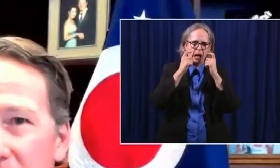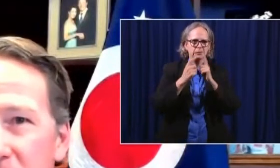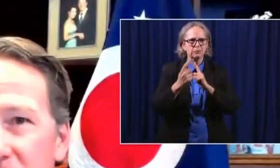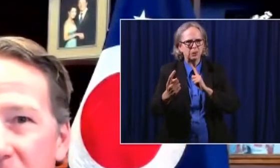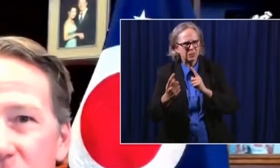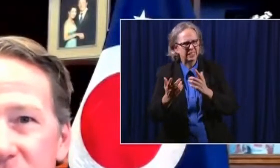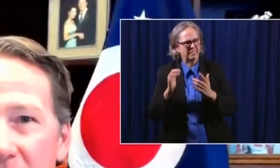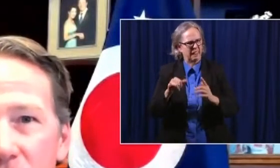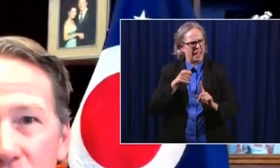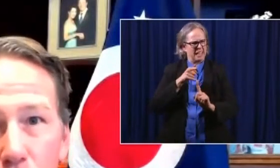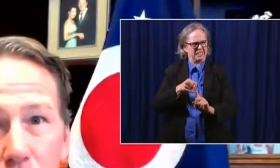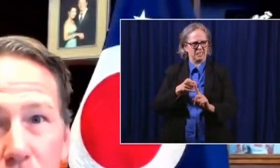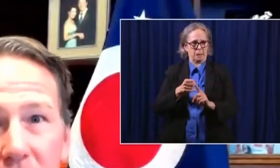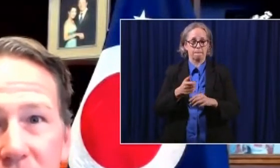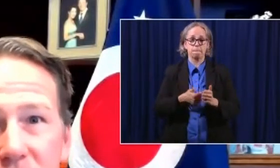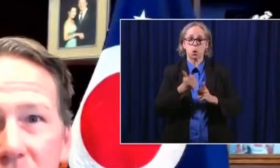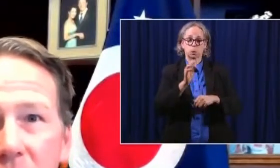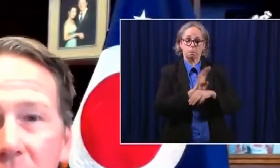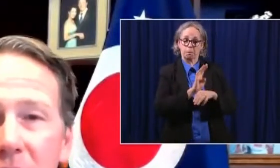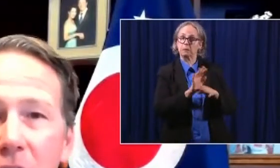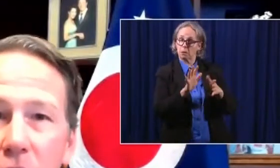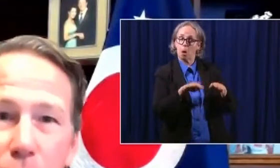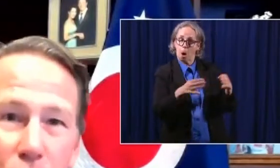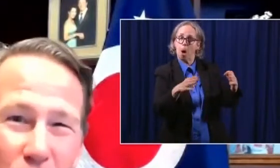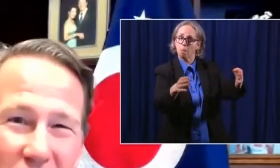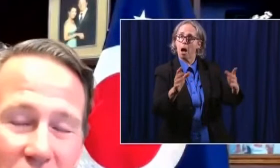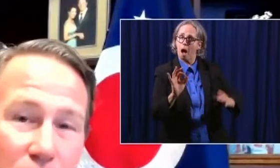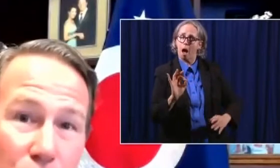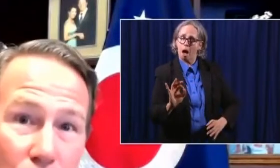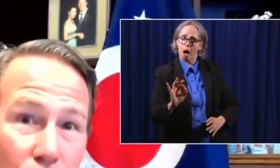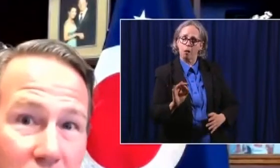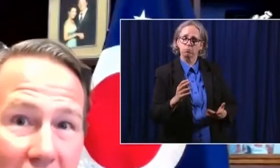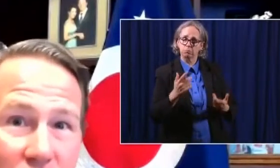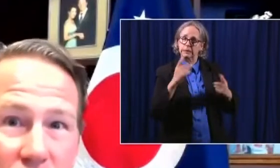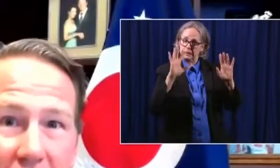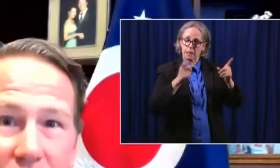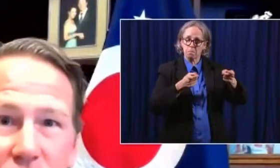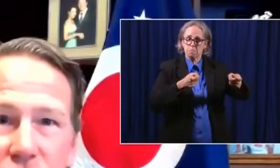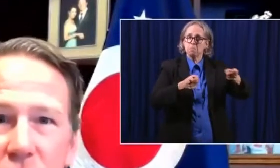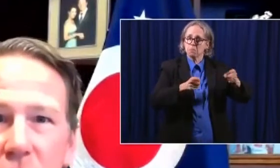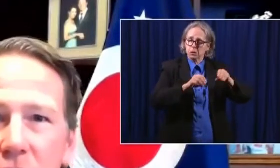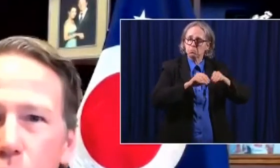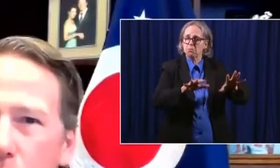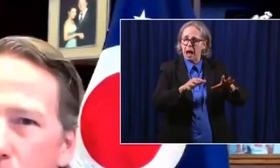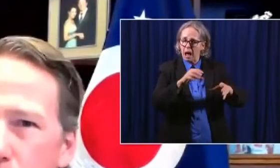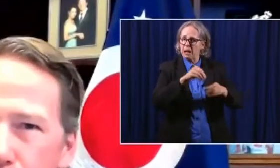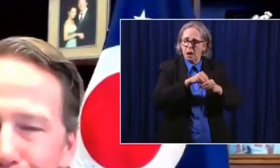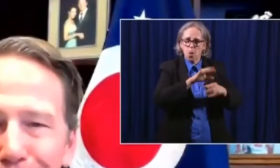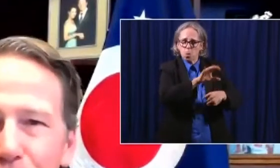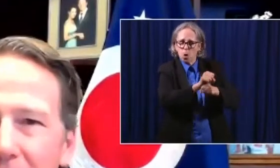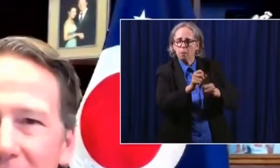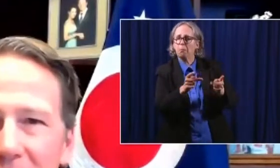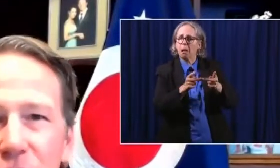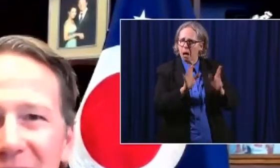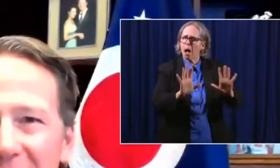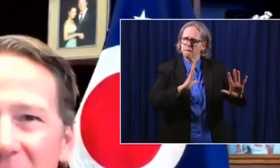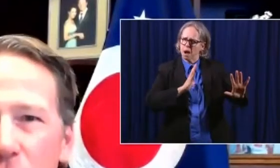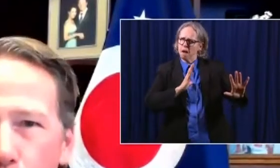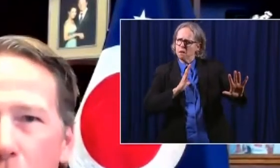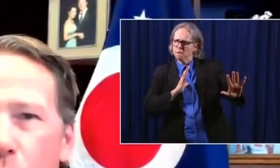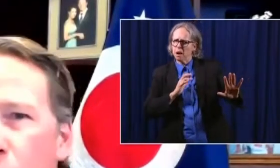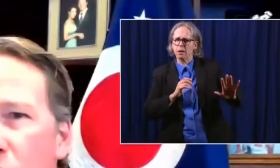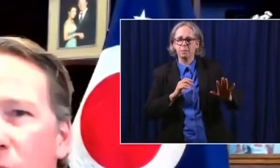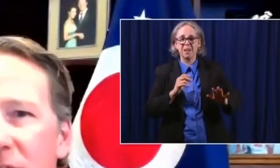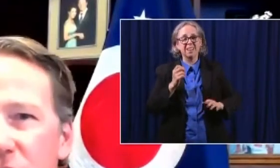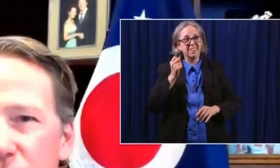job of keeping the virus down in the workplace. Our unemployment rate is below the national average. We're planning every day